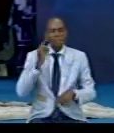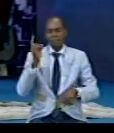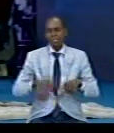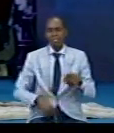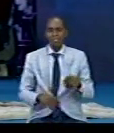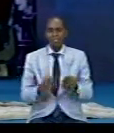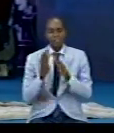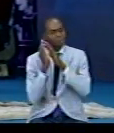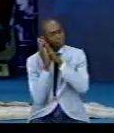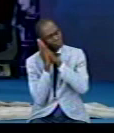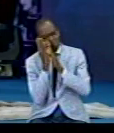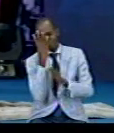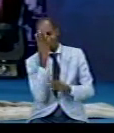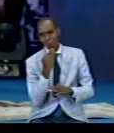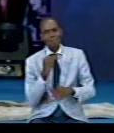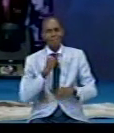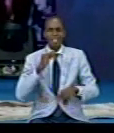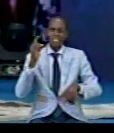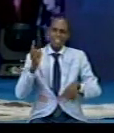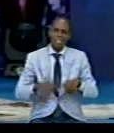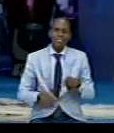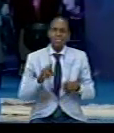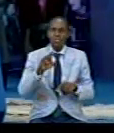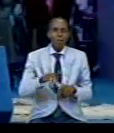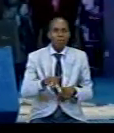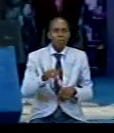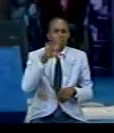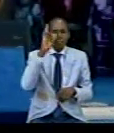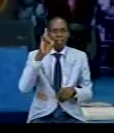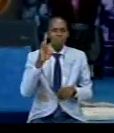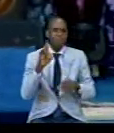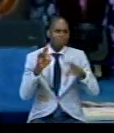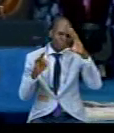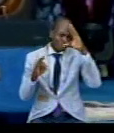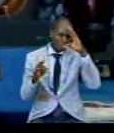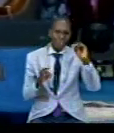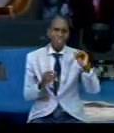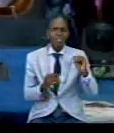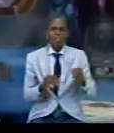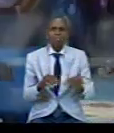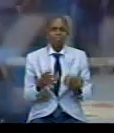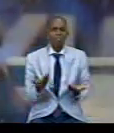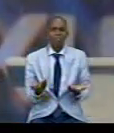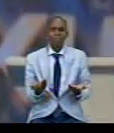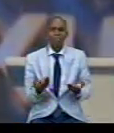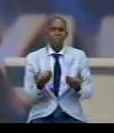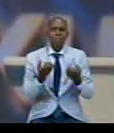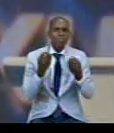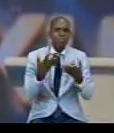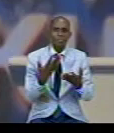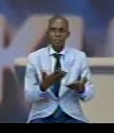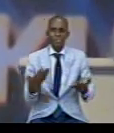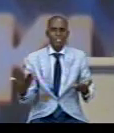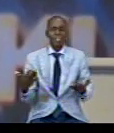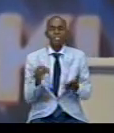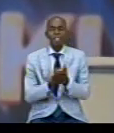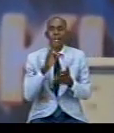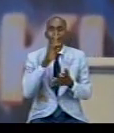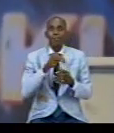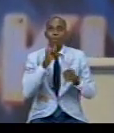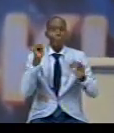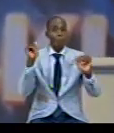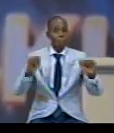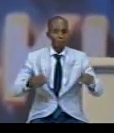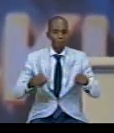I cannot. You find, man finds a lot of things impossible in